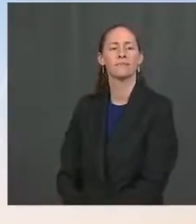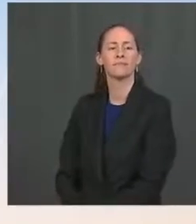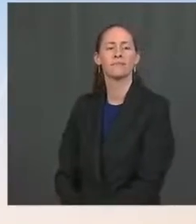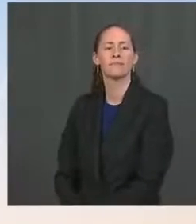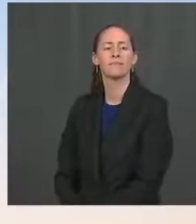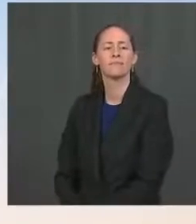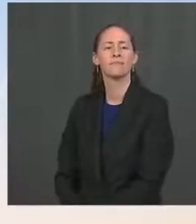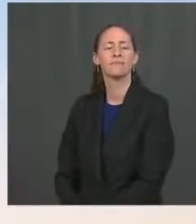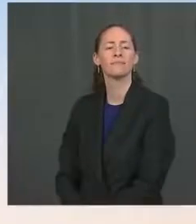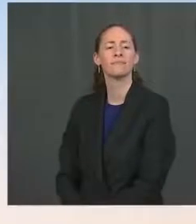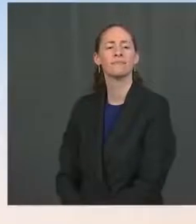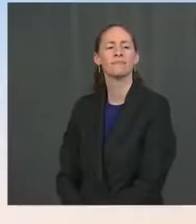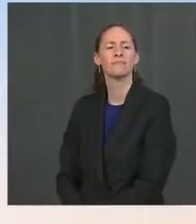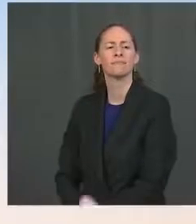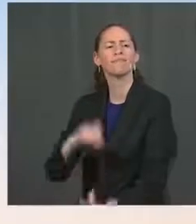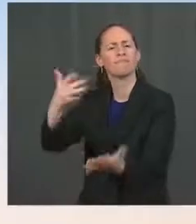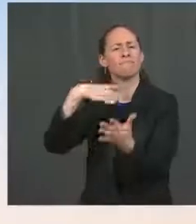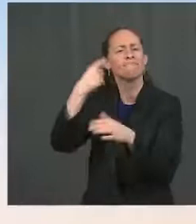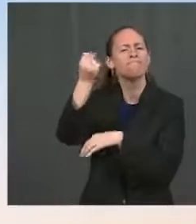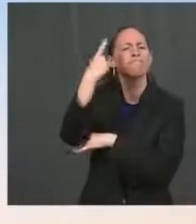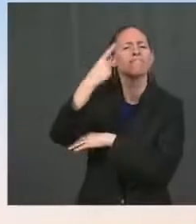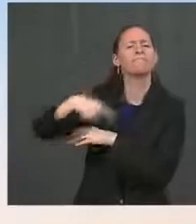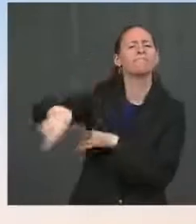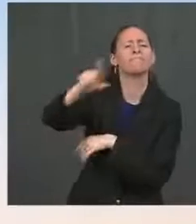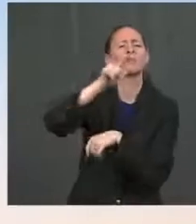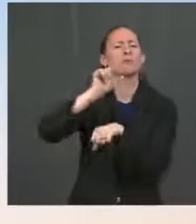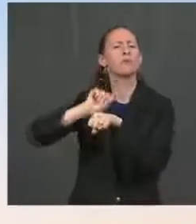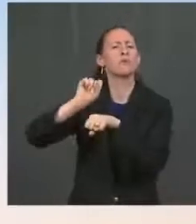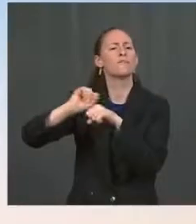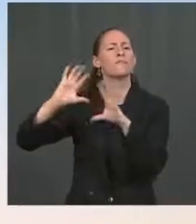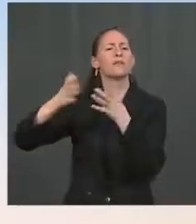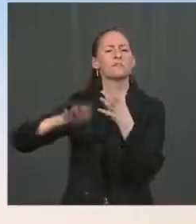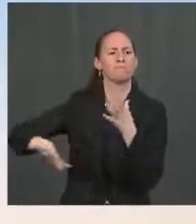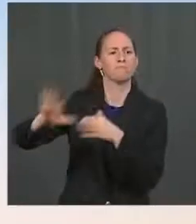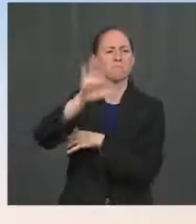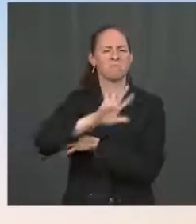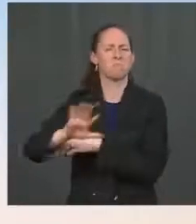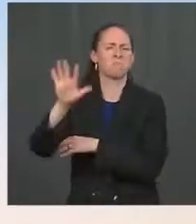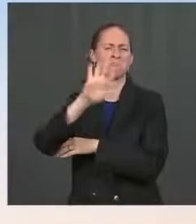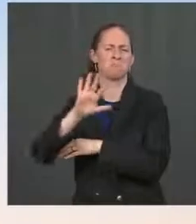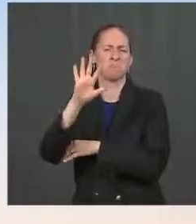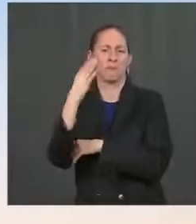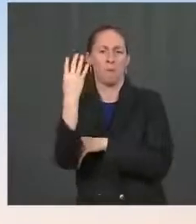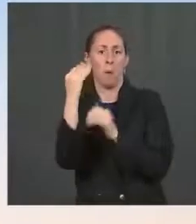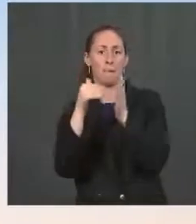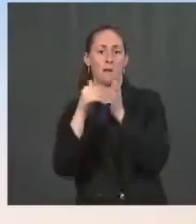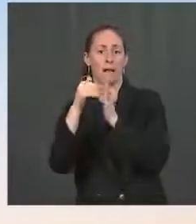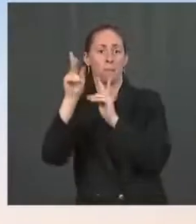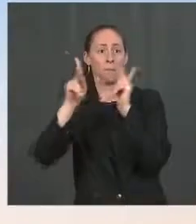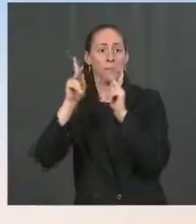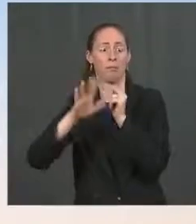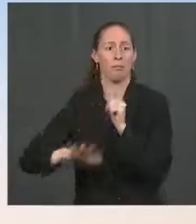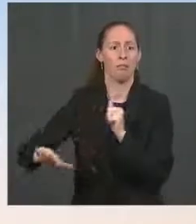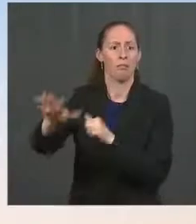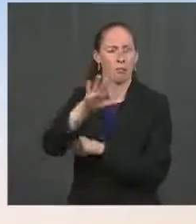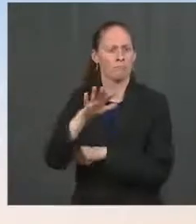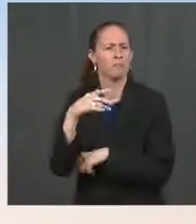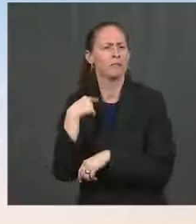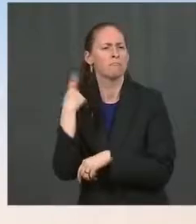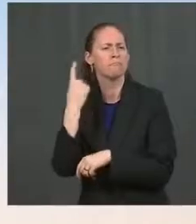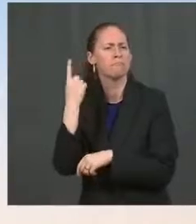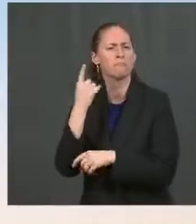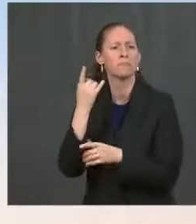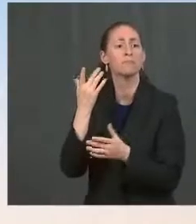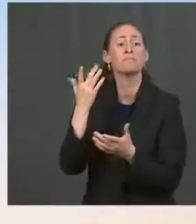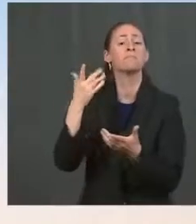4 million people? Are we correct in believing that it's not the congressional branch or the judicial branches of government? It's